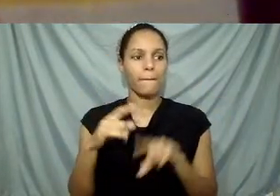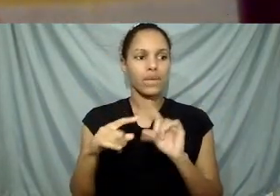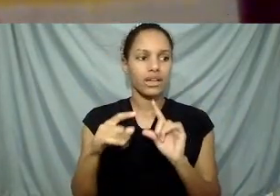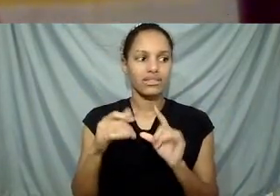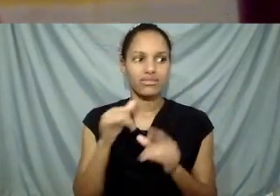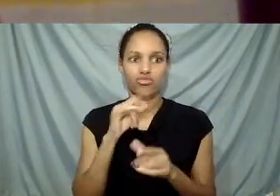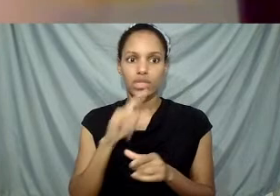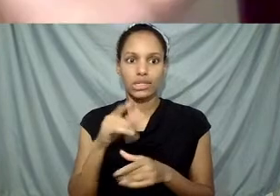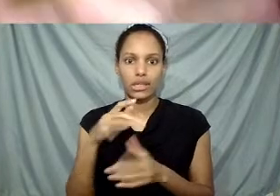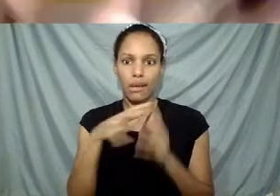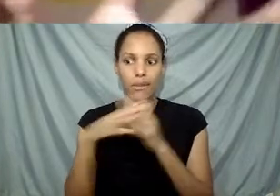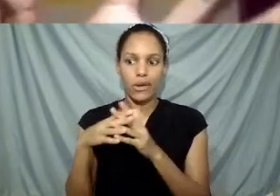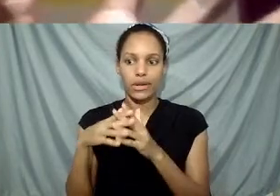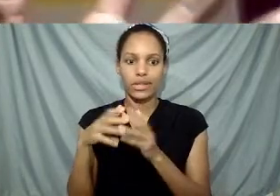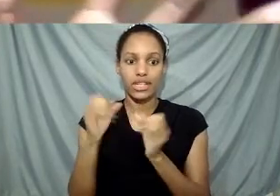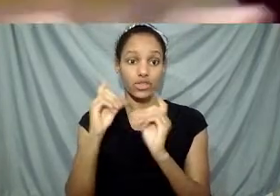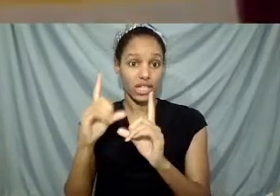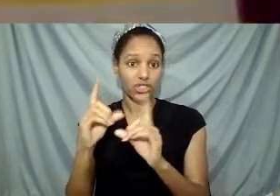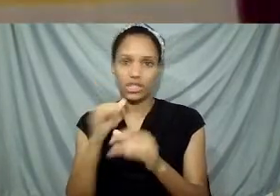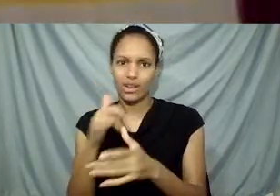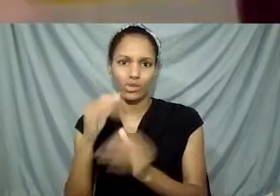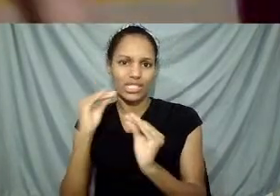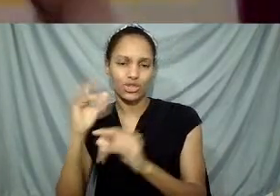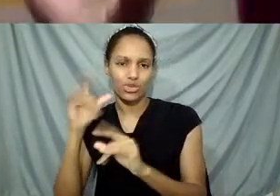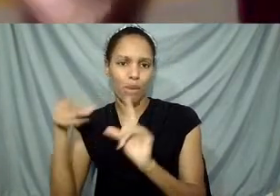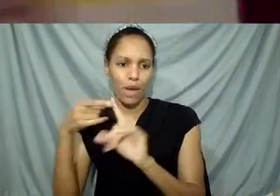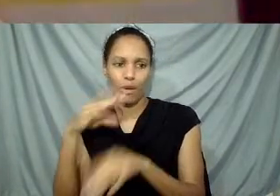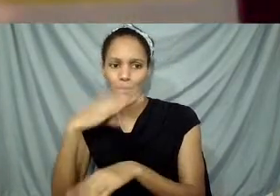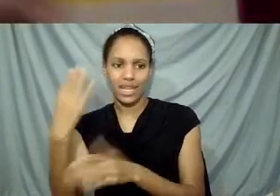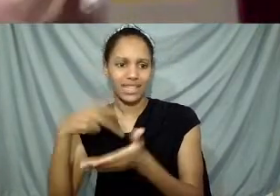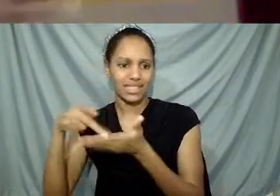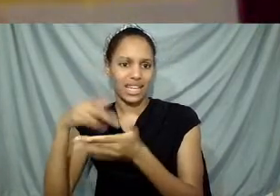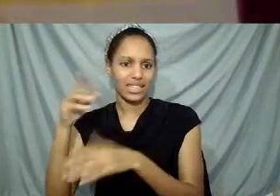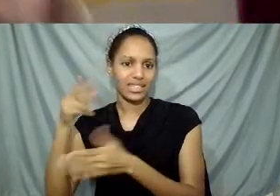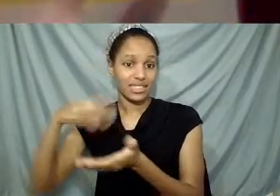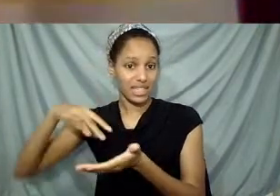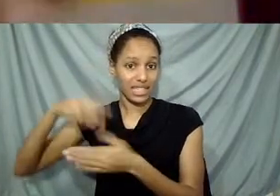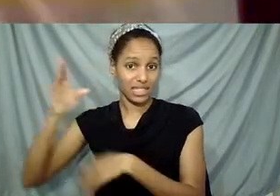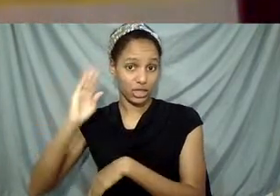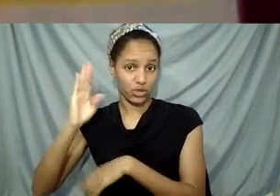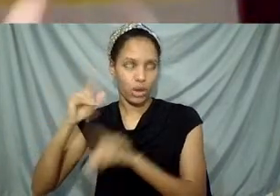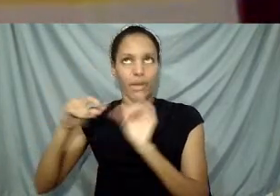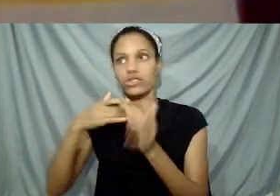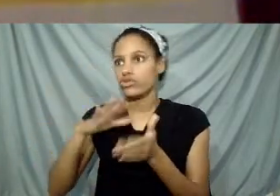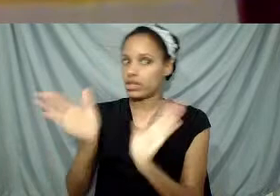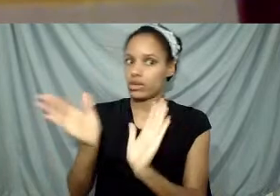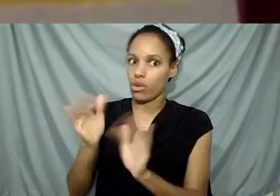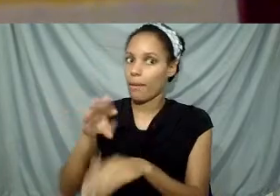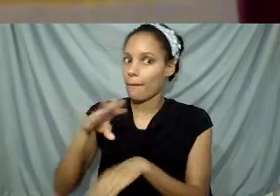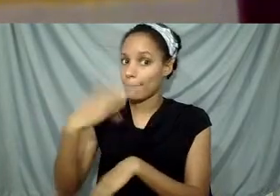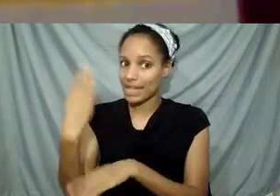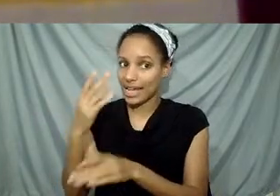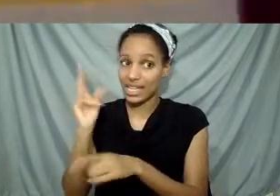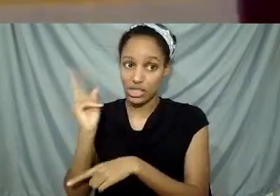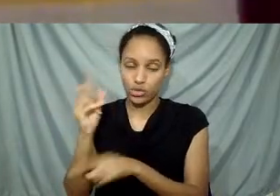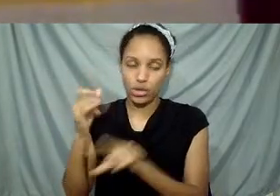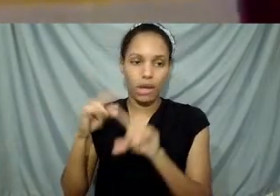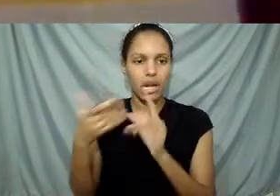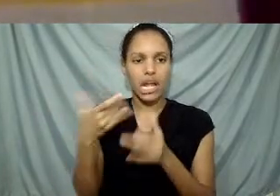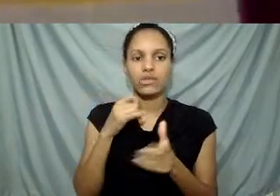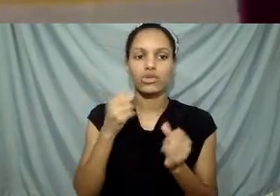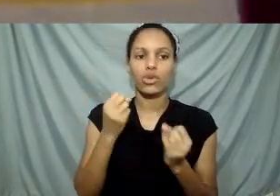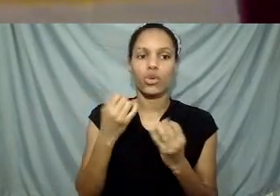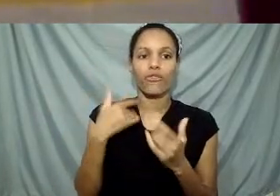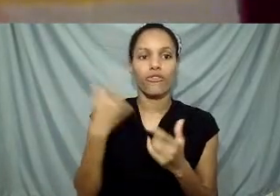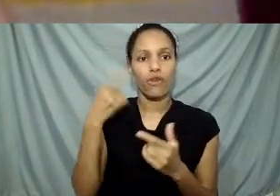I'm sorry, Black people, period. Like in terms of what the Black experience is, and as a Jamaican immigrant,